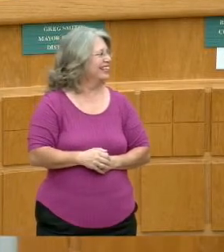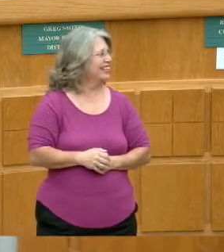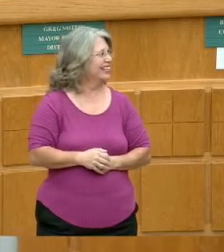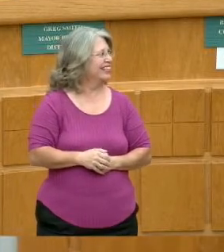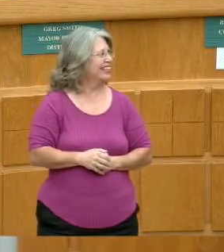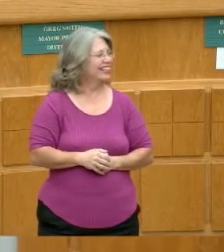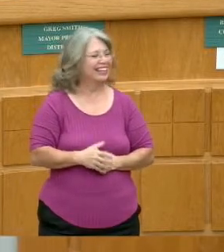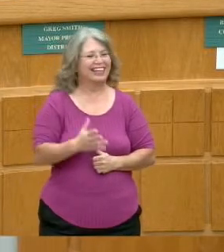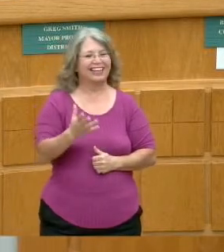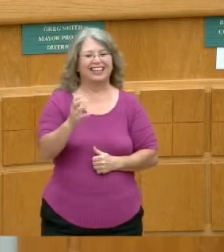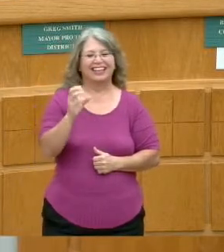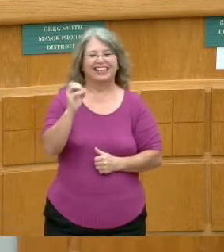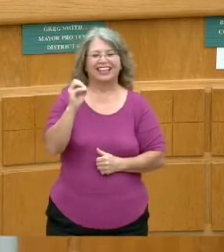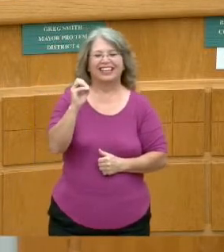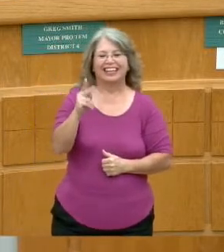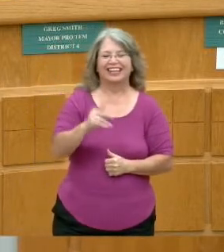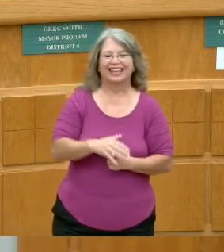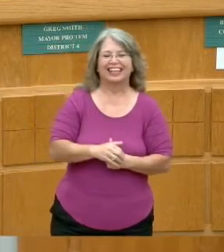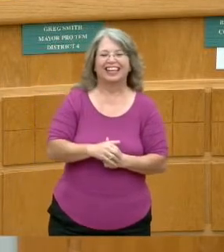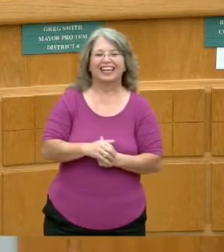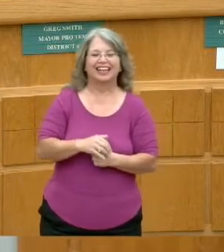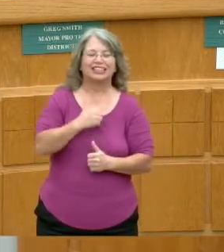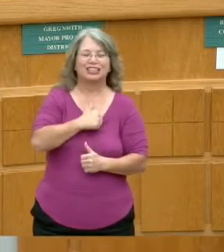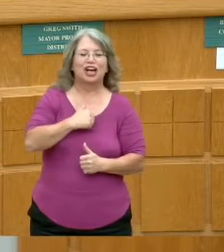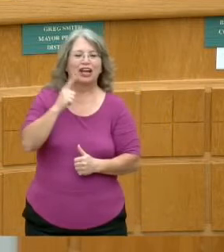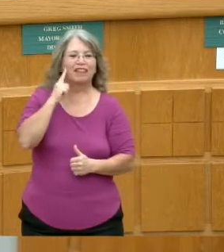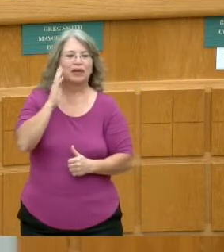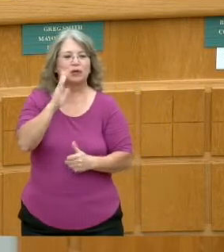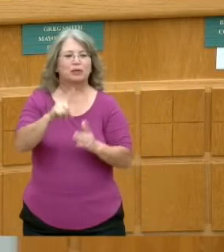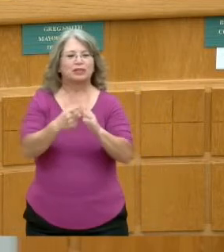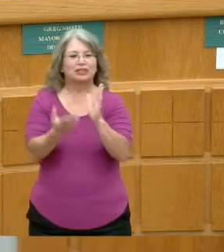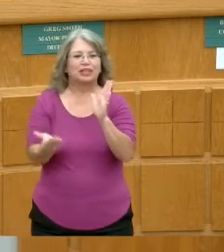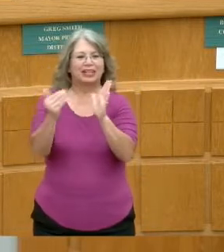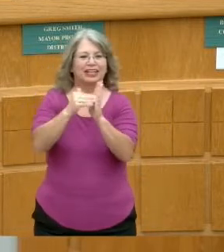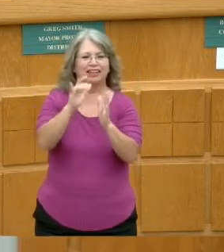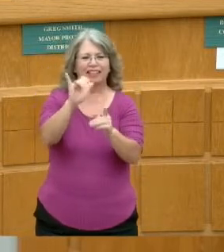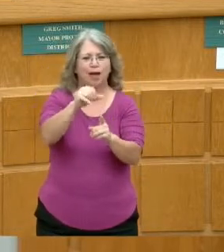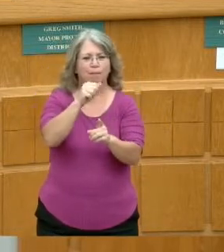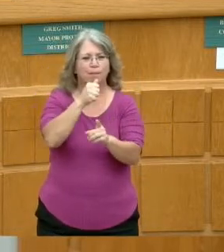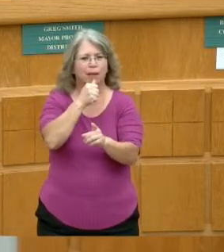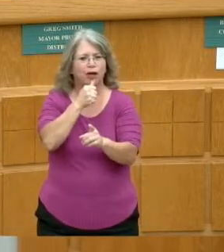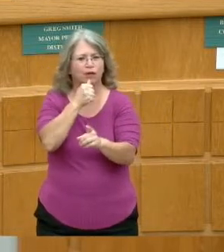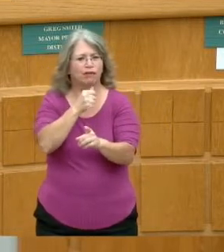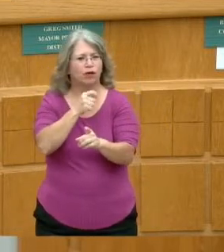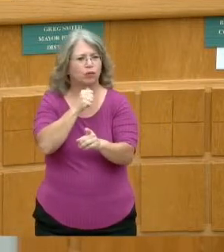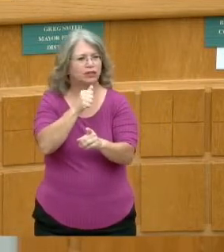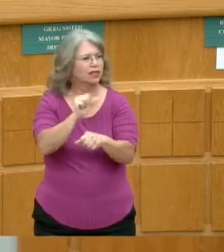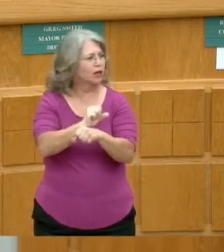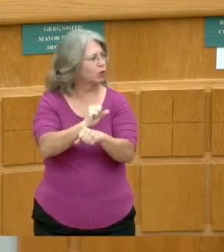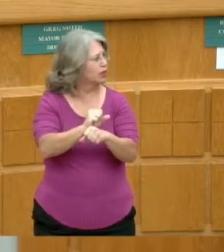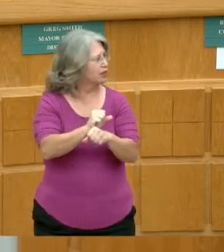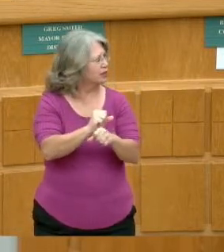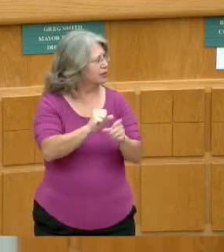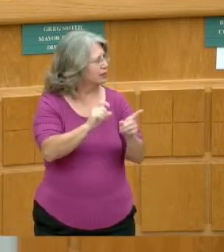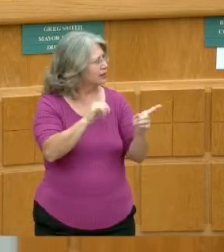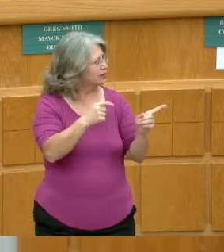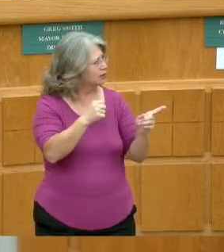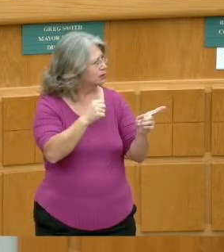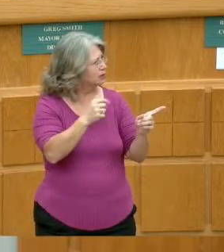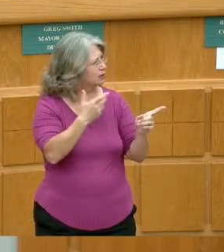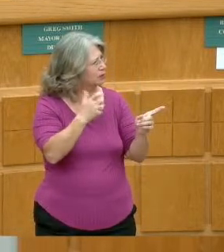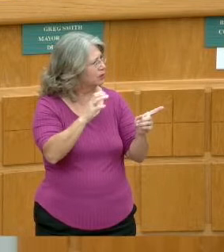Antonio. All right. Okay, I think we're going to start over. That microphone did not work. And nor will this one stay on there,